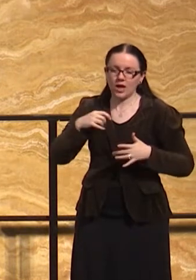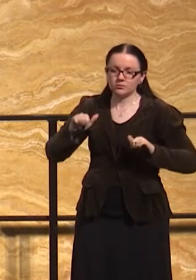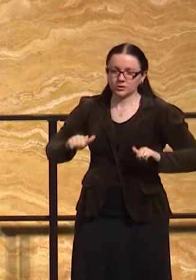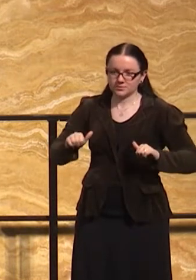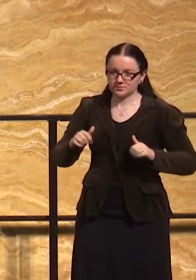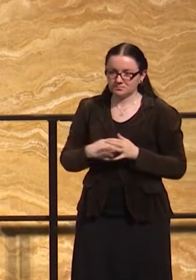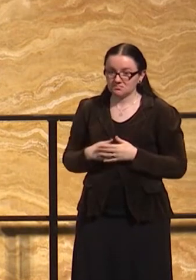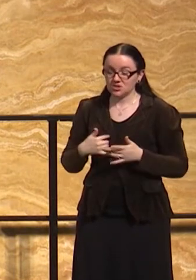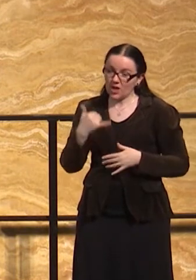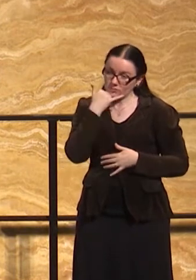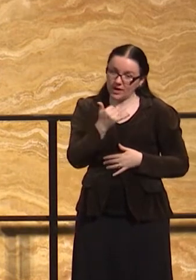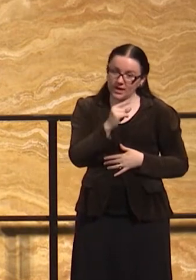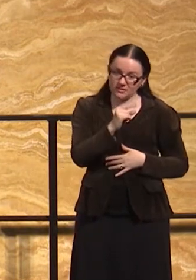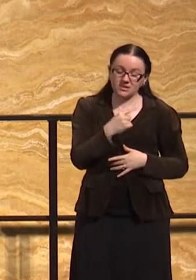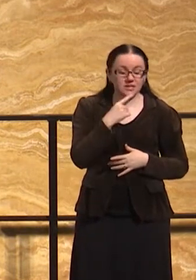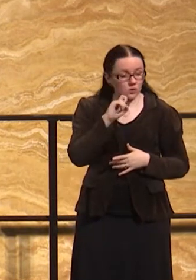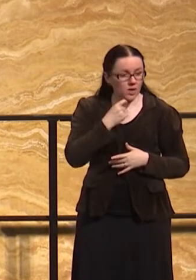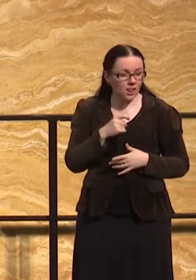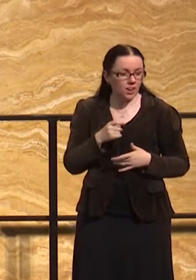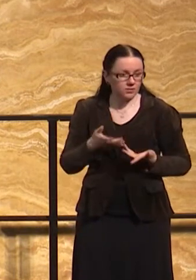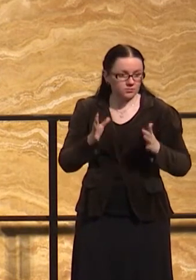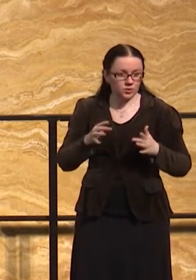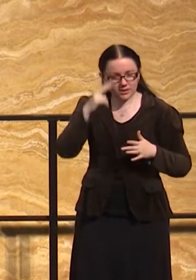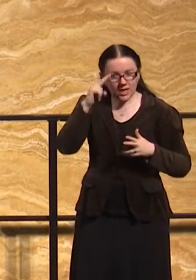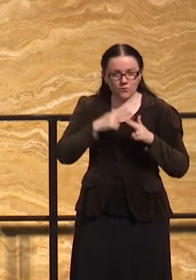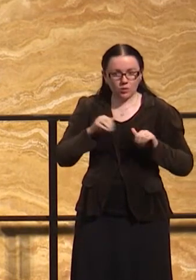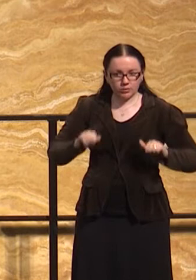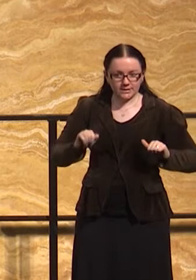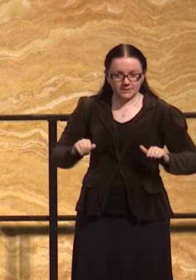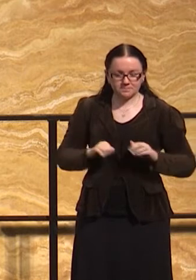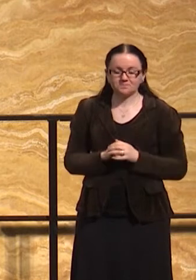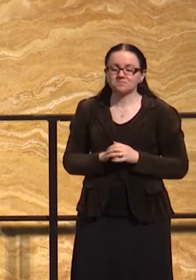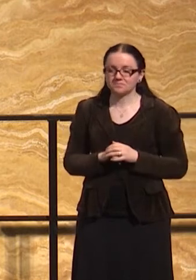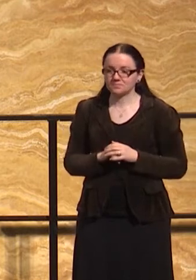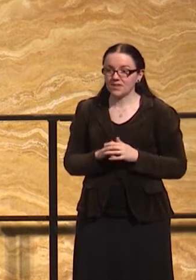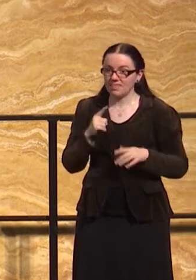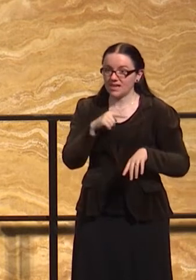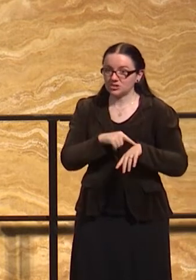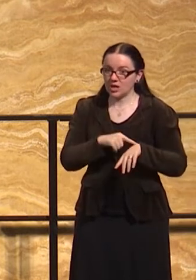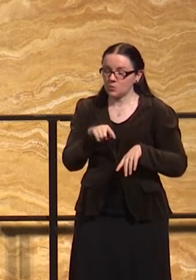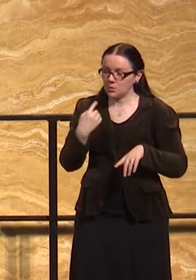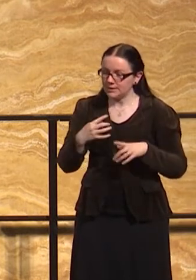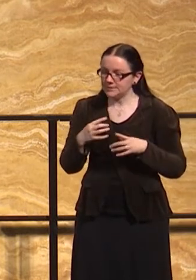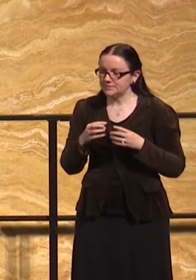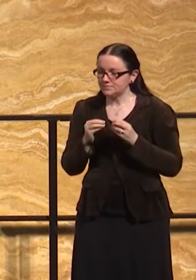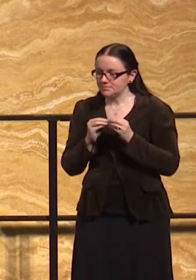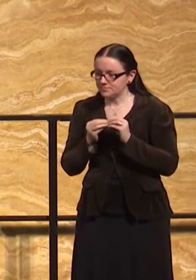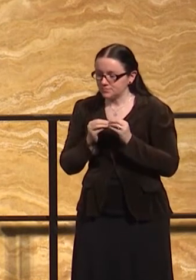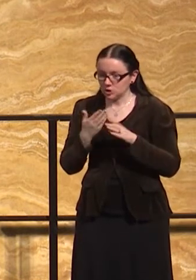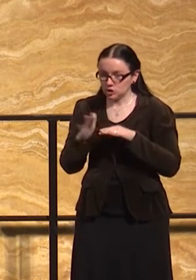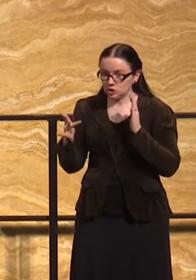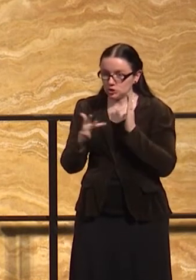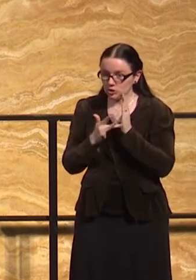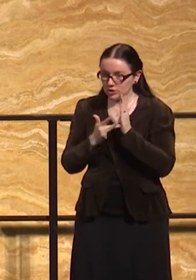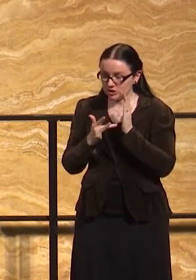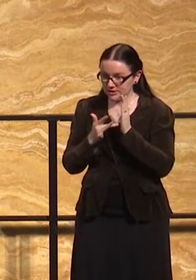oh, this guy's going to run for the presidency, you know, Nobel Peace Prize winner. We were, at that time, experimenting with some new technology, some